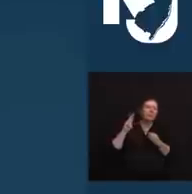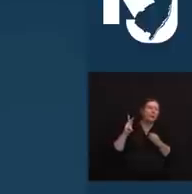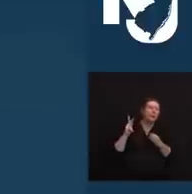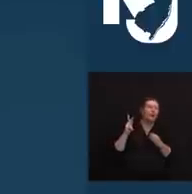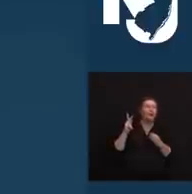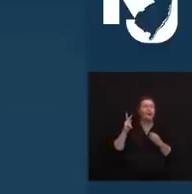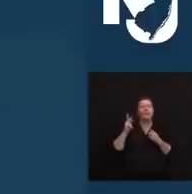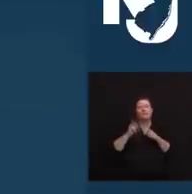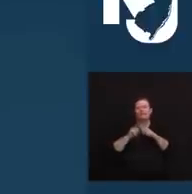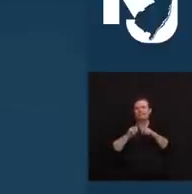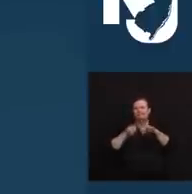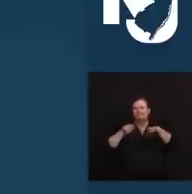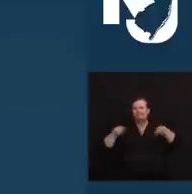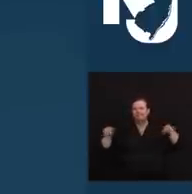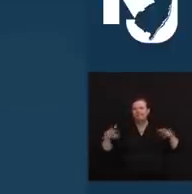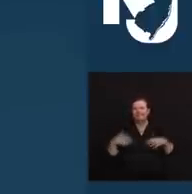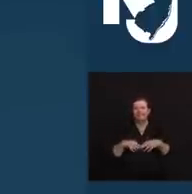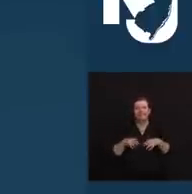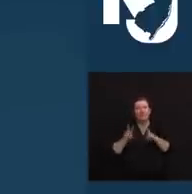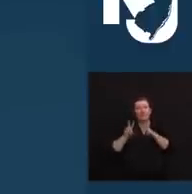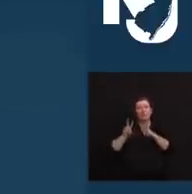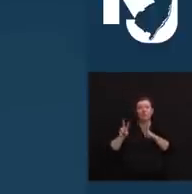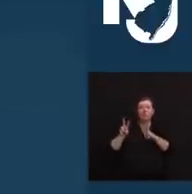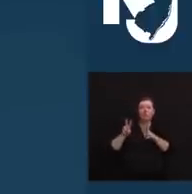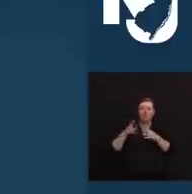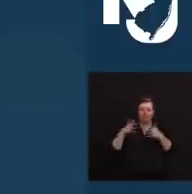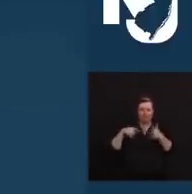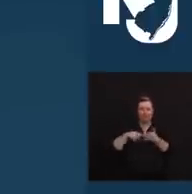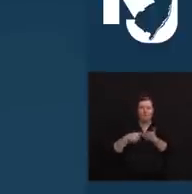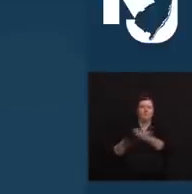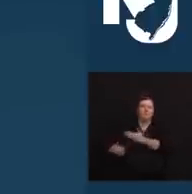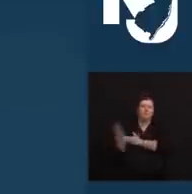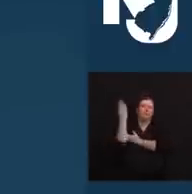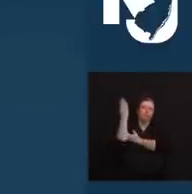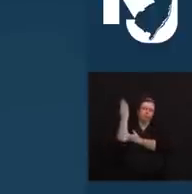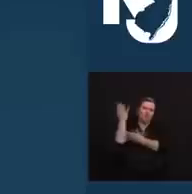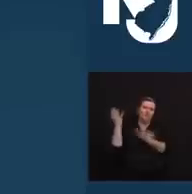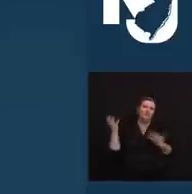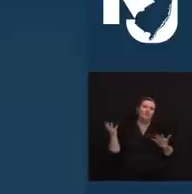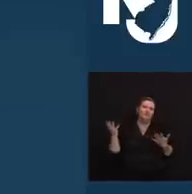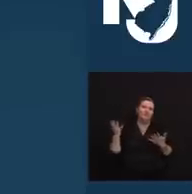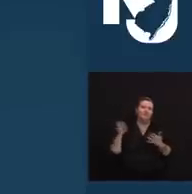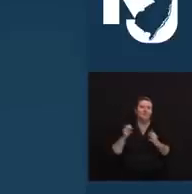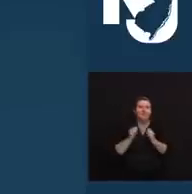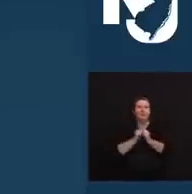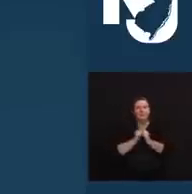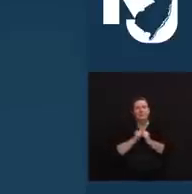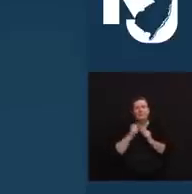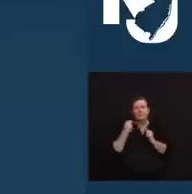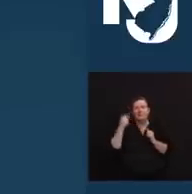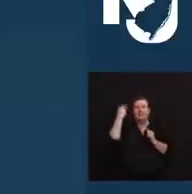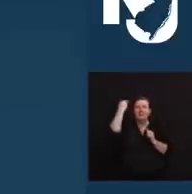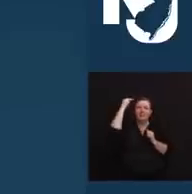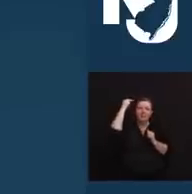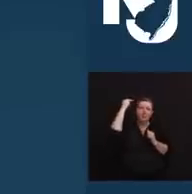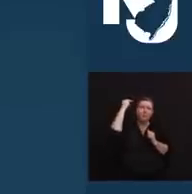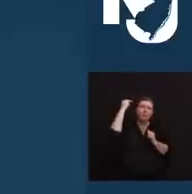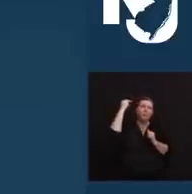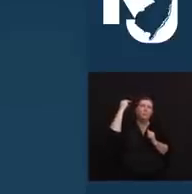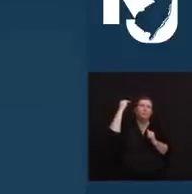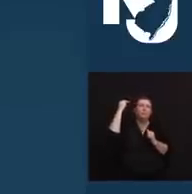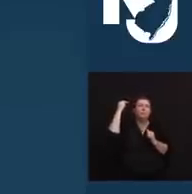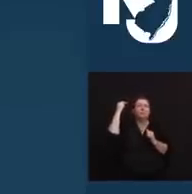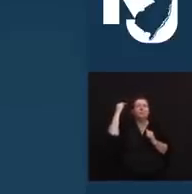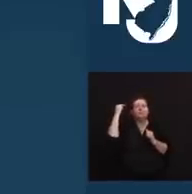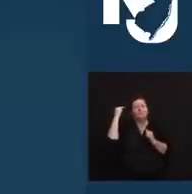was held this morning with her nephew and niece, Reverend Alvin McBurrows and Reverend Veronica